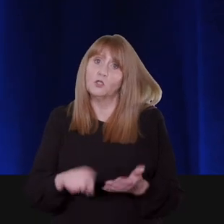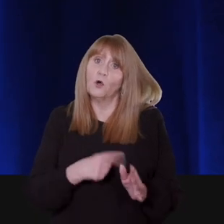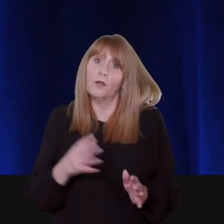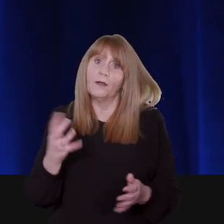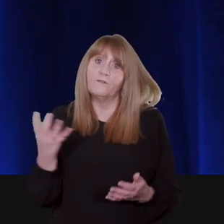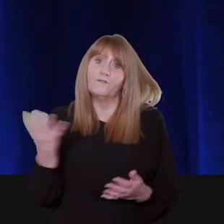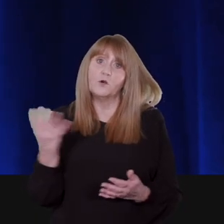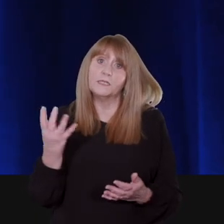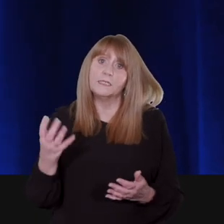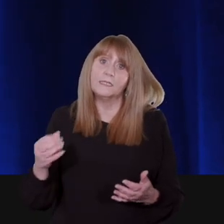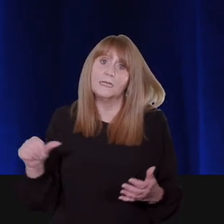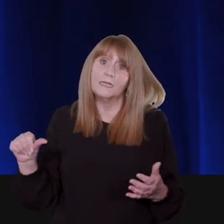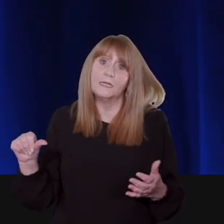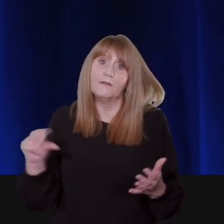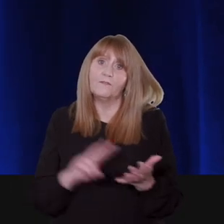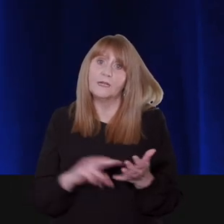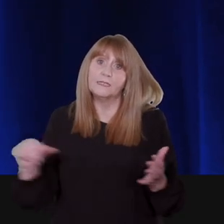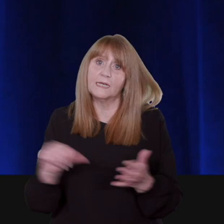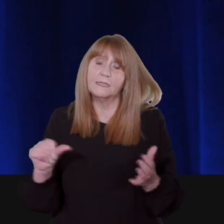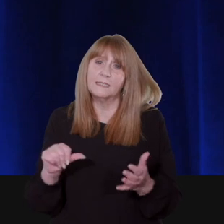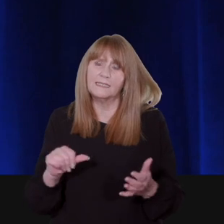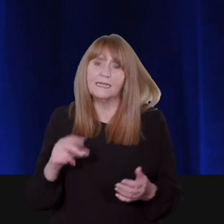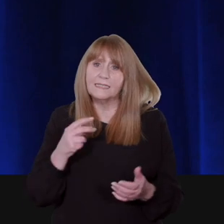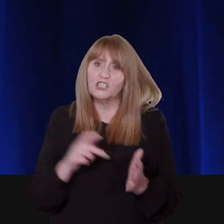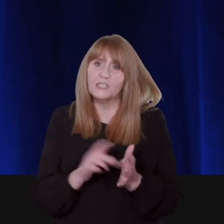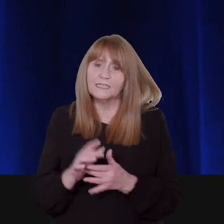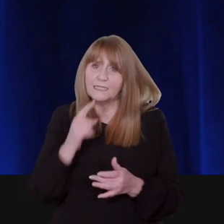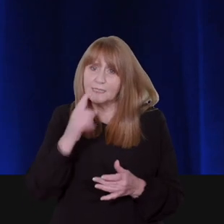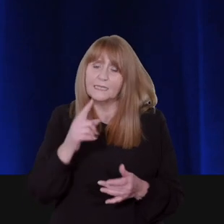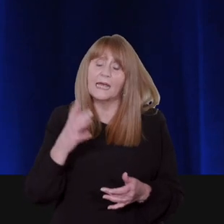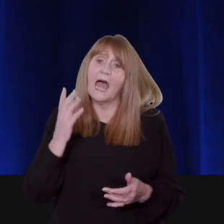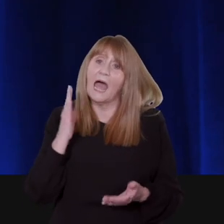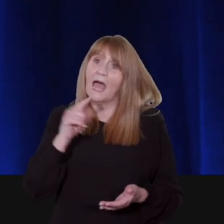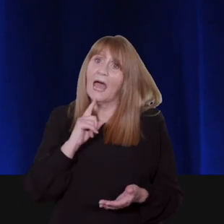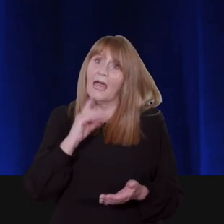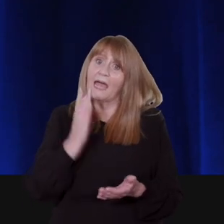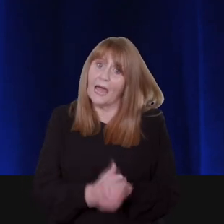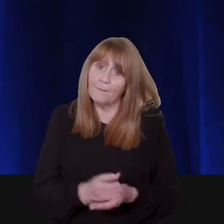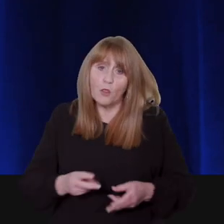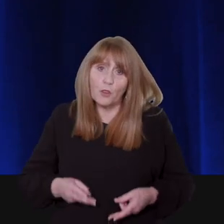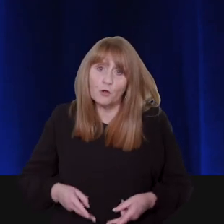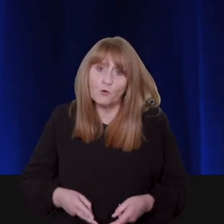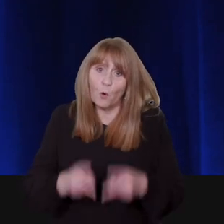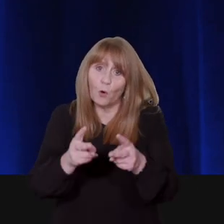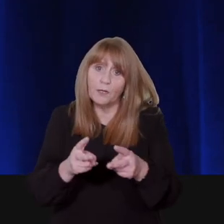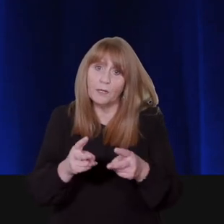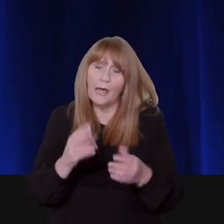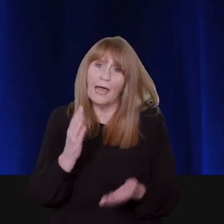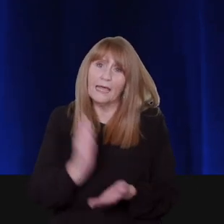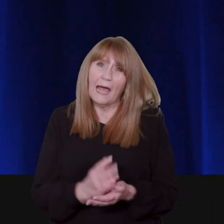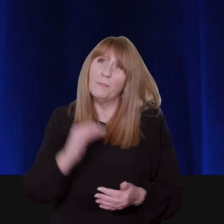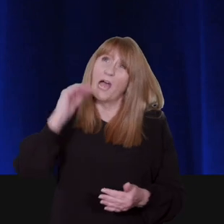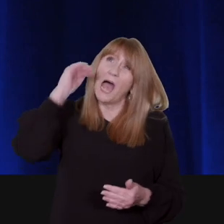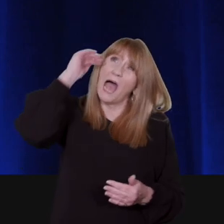I'm the way, I'm the road, I'm the highway for you. I am the means and the mode of your journey. He's